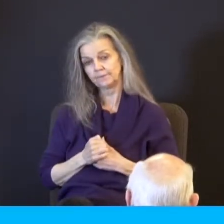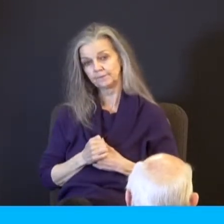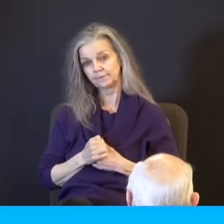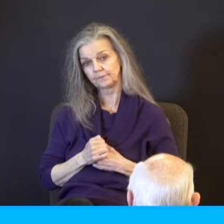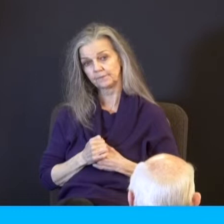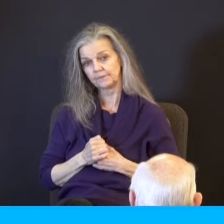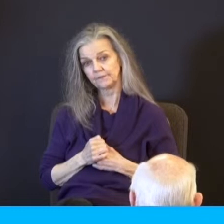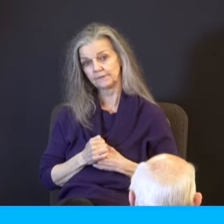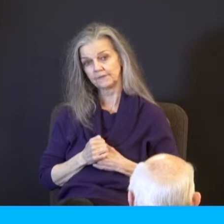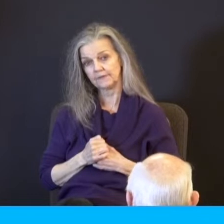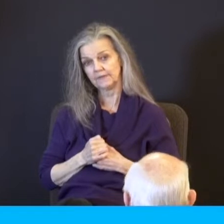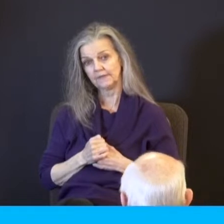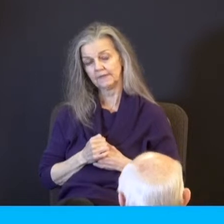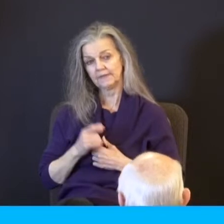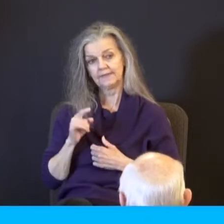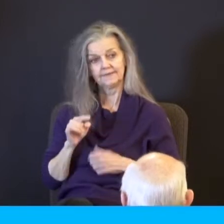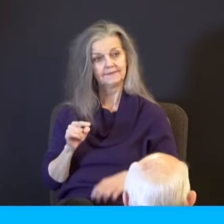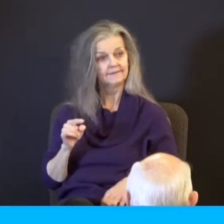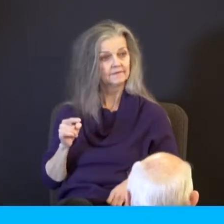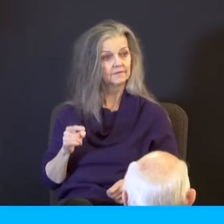Is this a surprise?